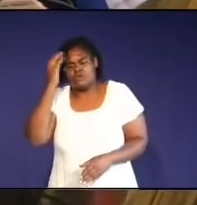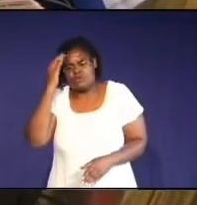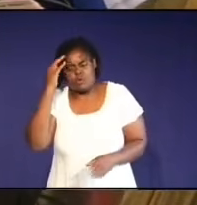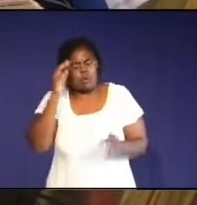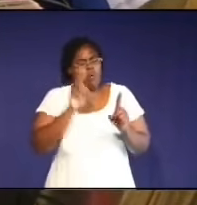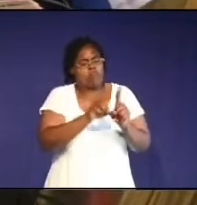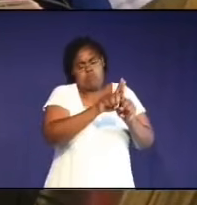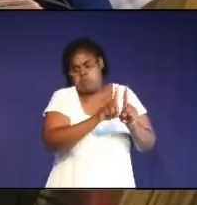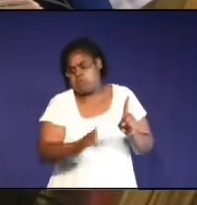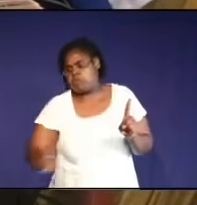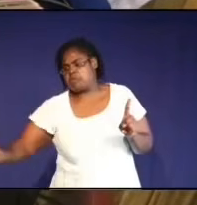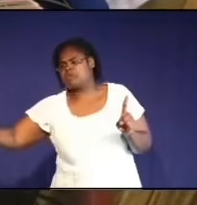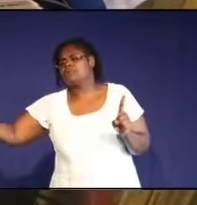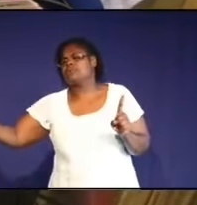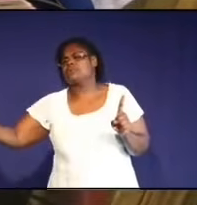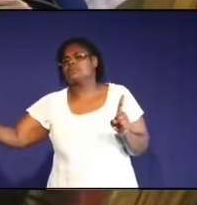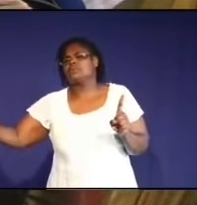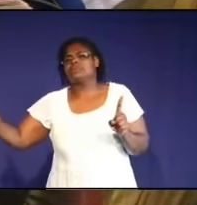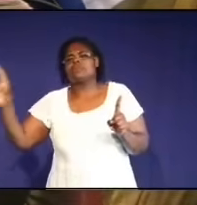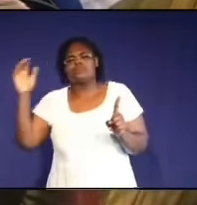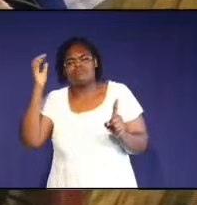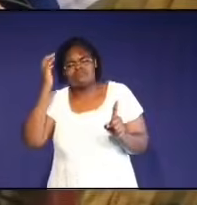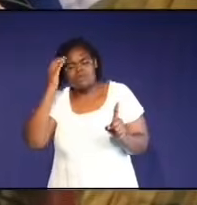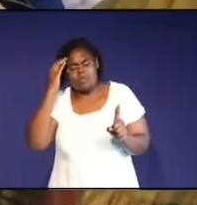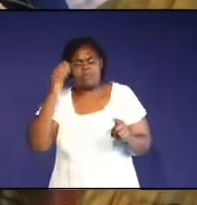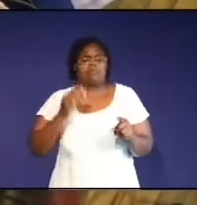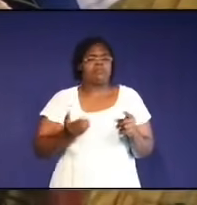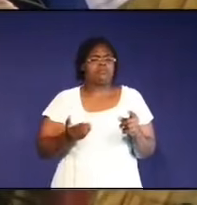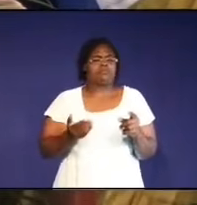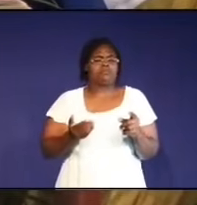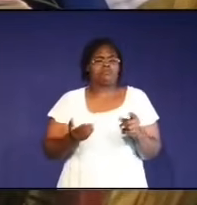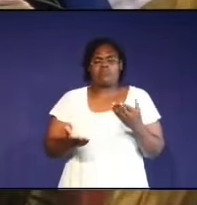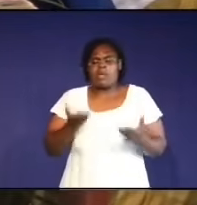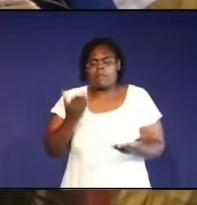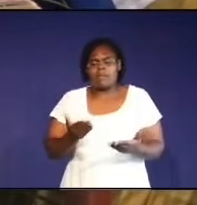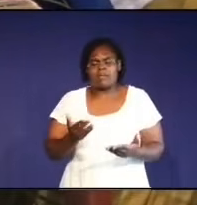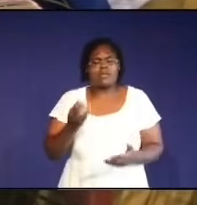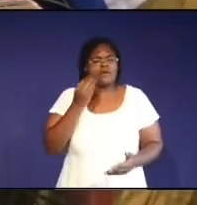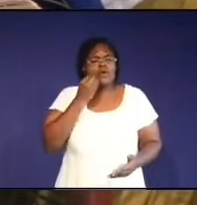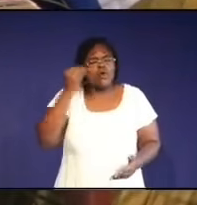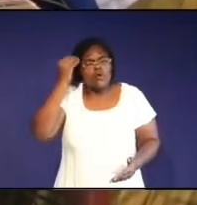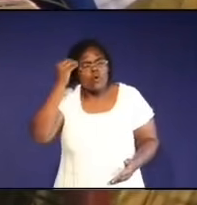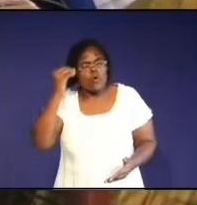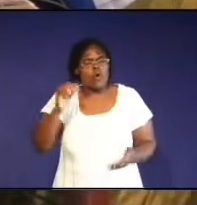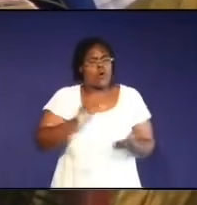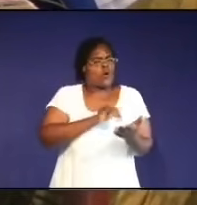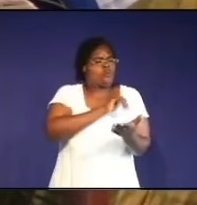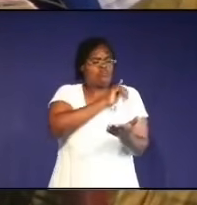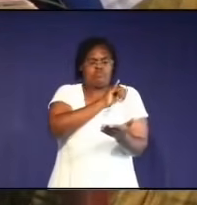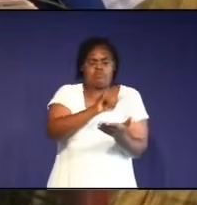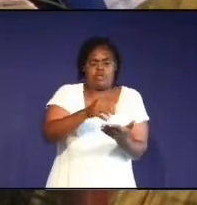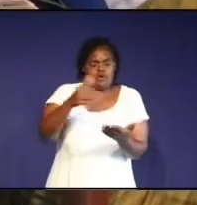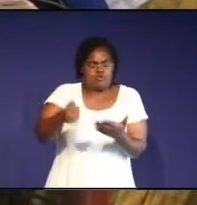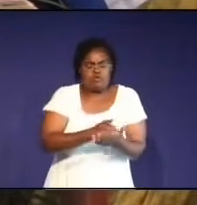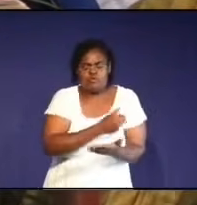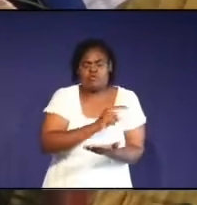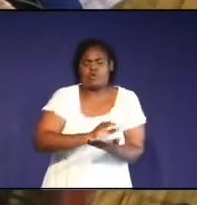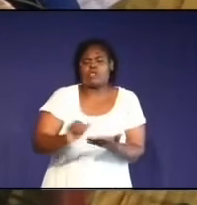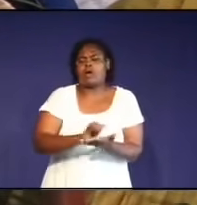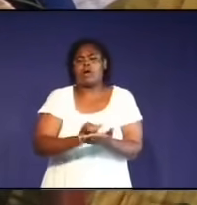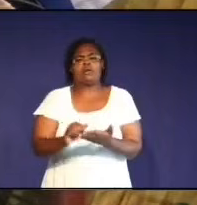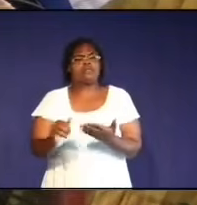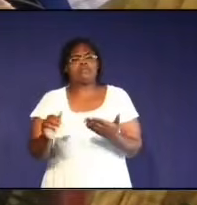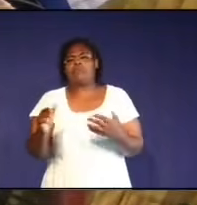from the fold. You may be sitting in your living room in New York City or New Jersey or Connecticut